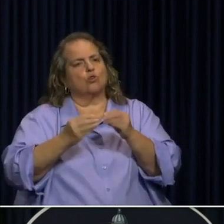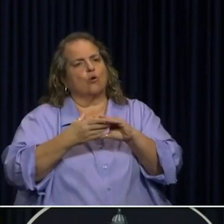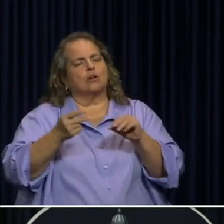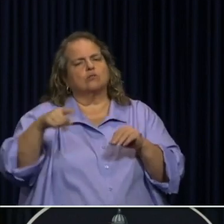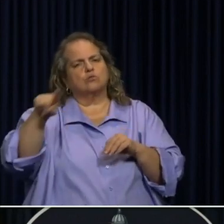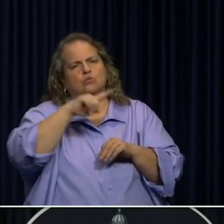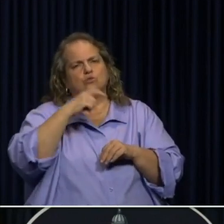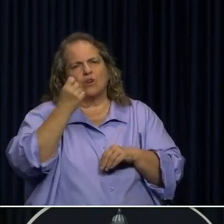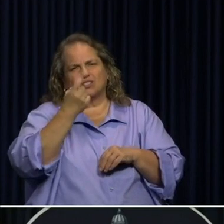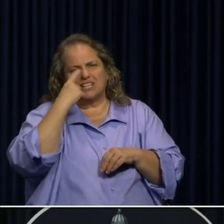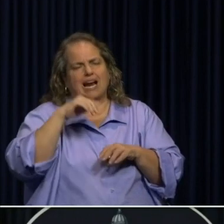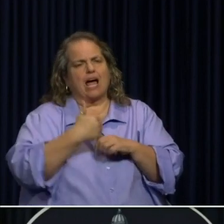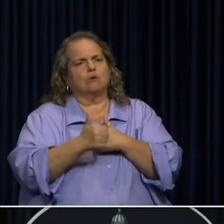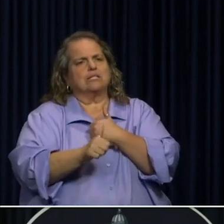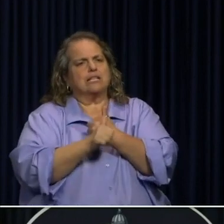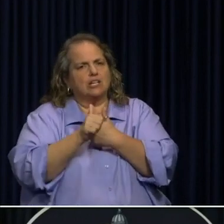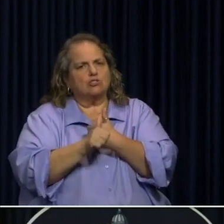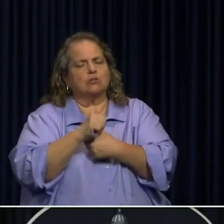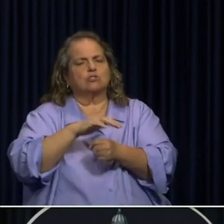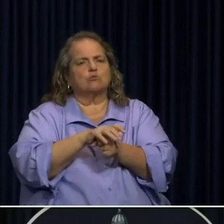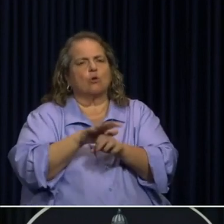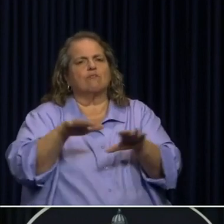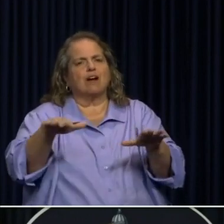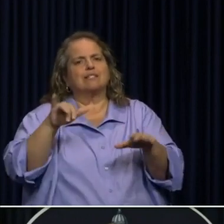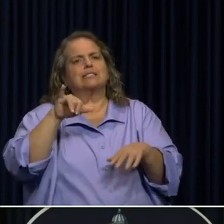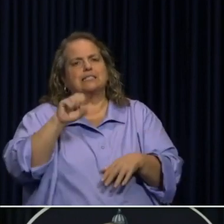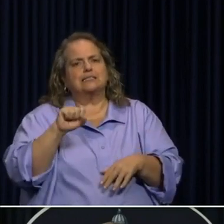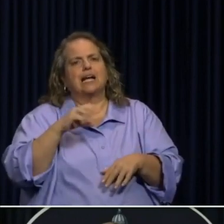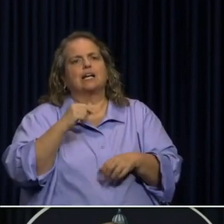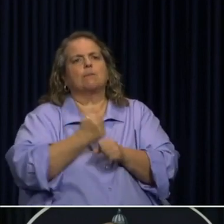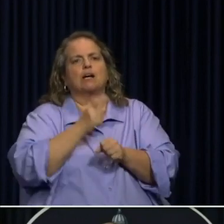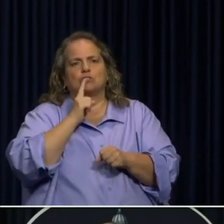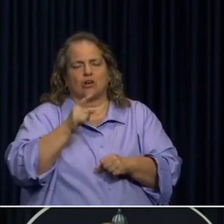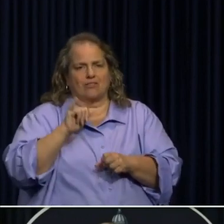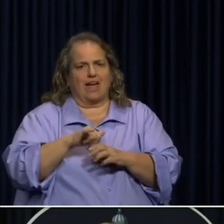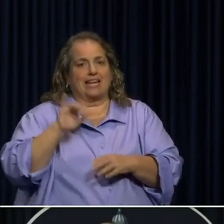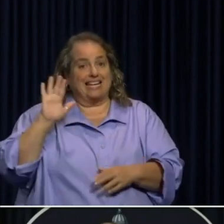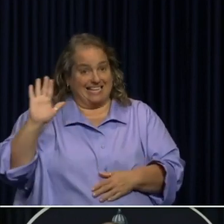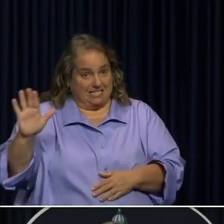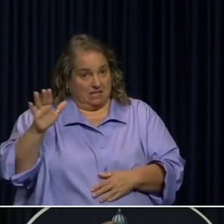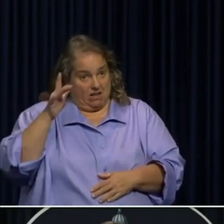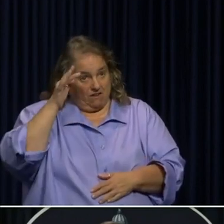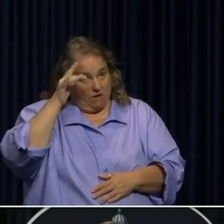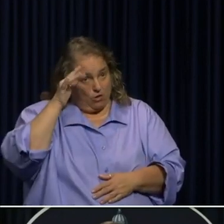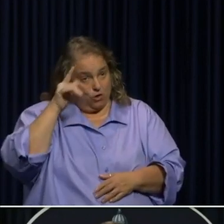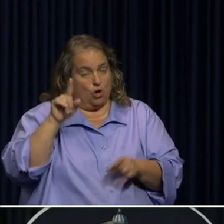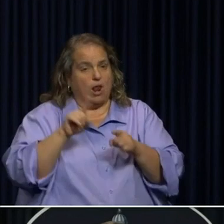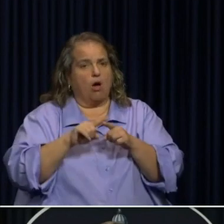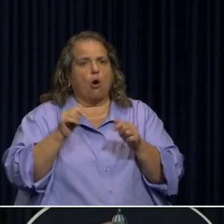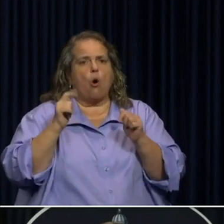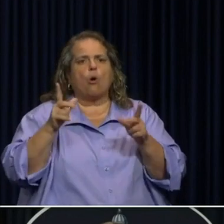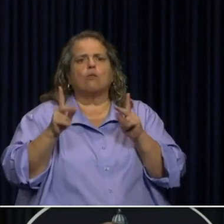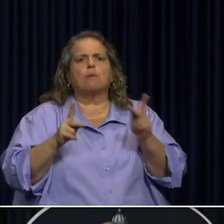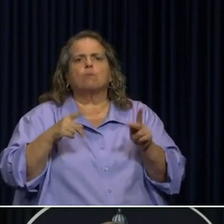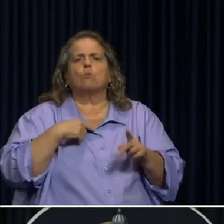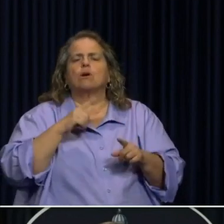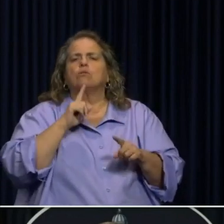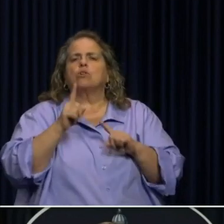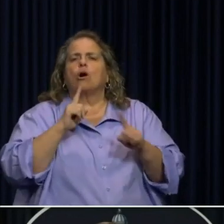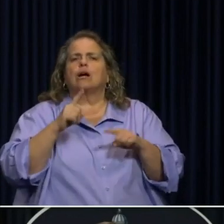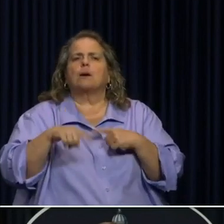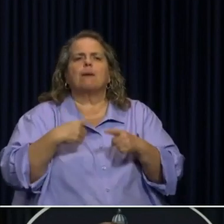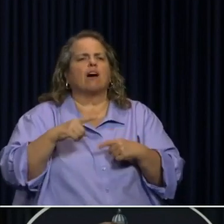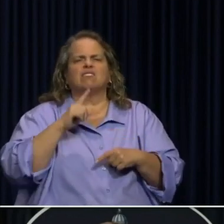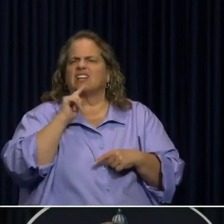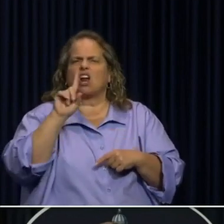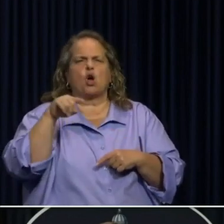is, as well as to make sure that his dad, like all of the people that we're talking about, aren't just a